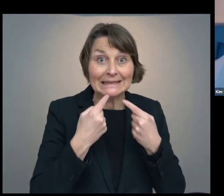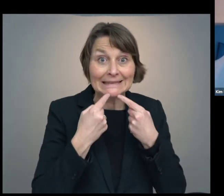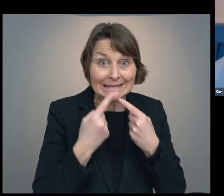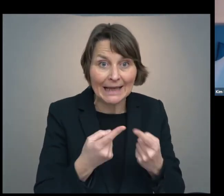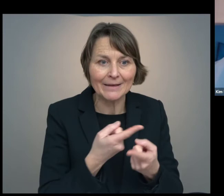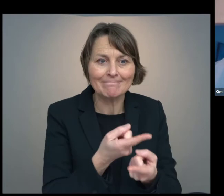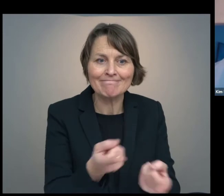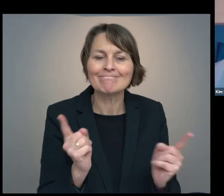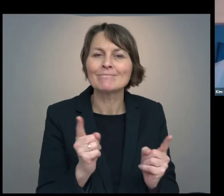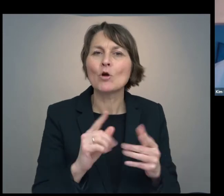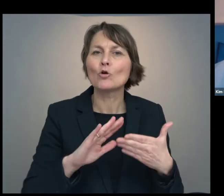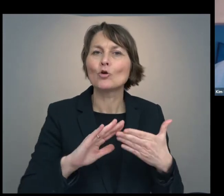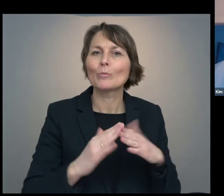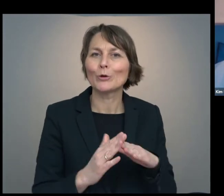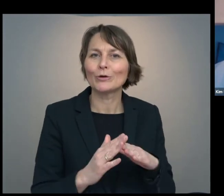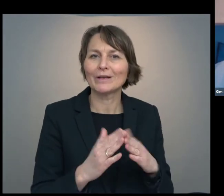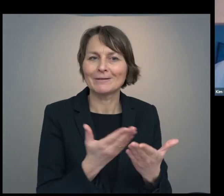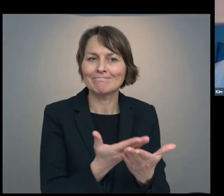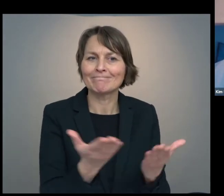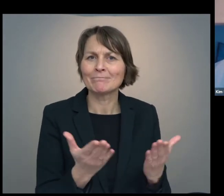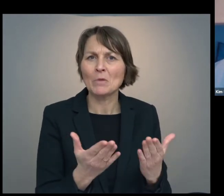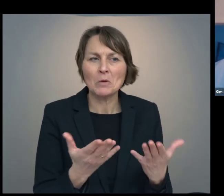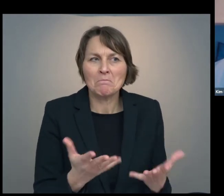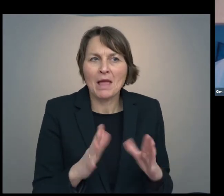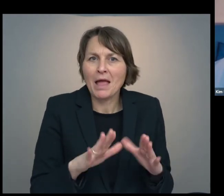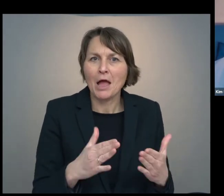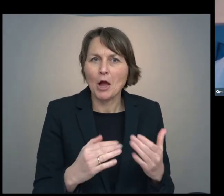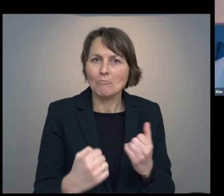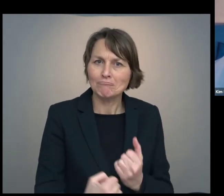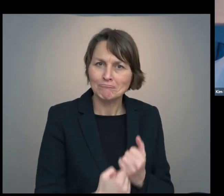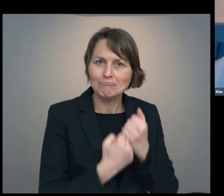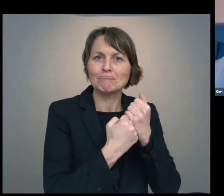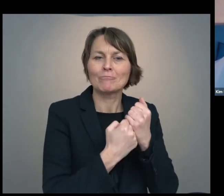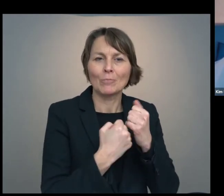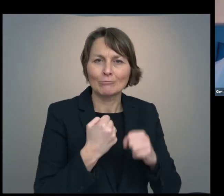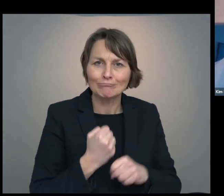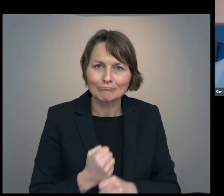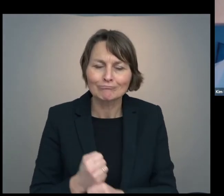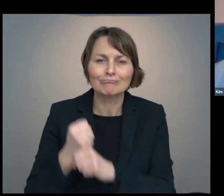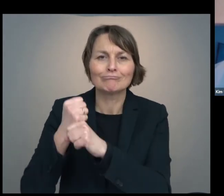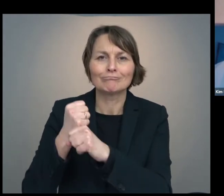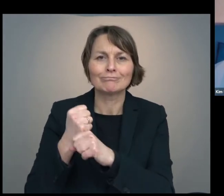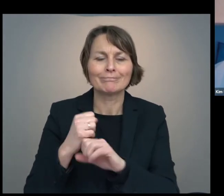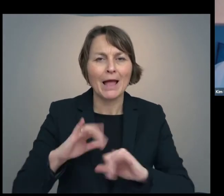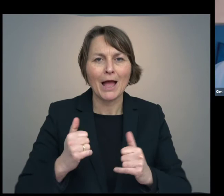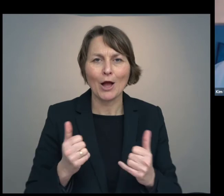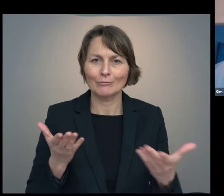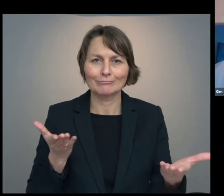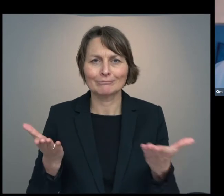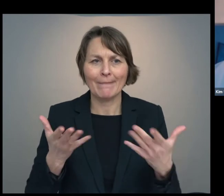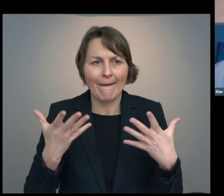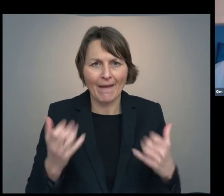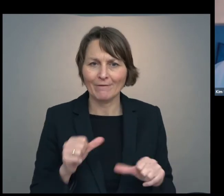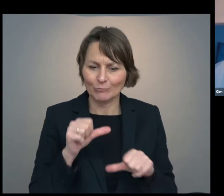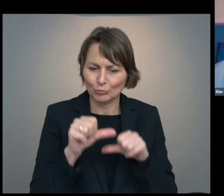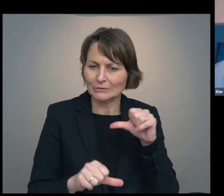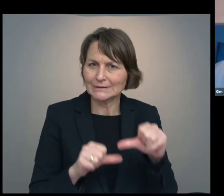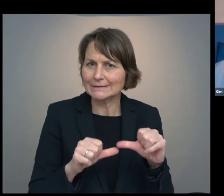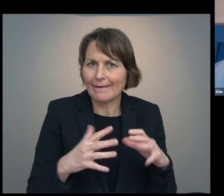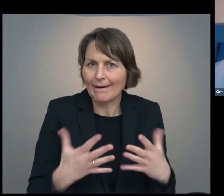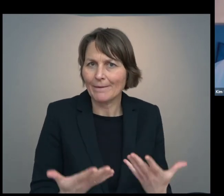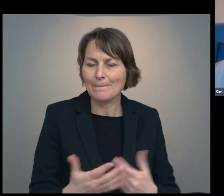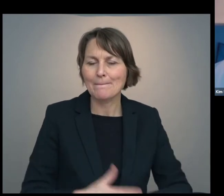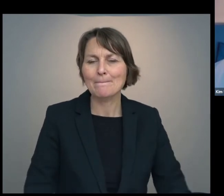community. What procedures are there in place to support Umbraco in the community and also in HQ?